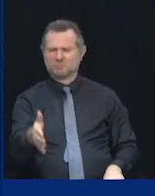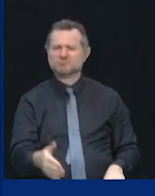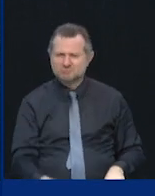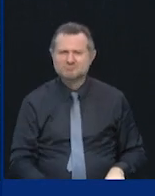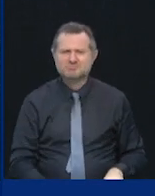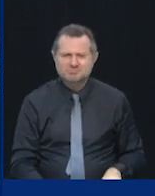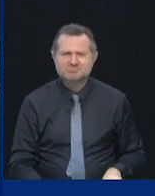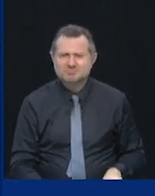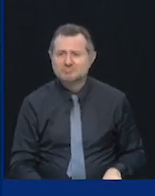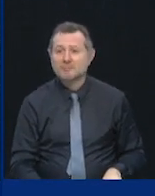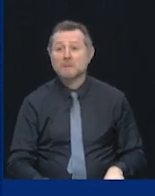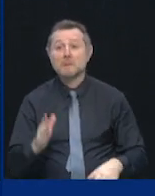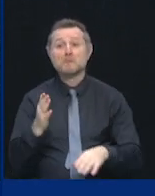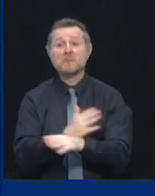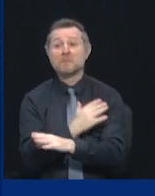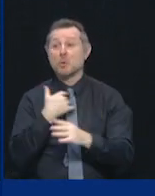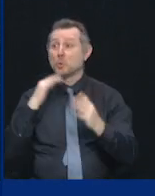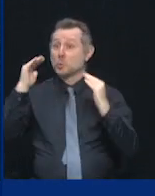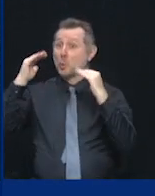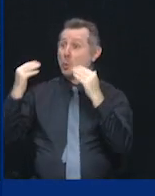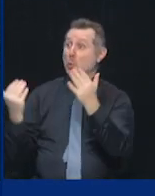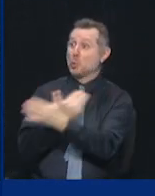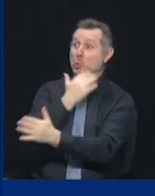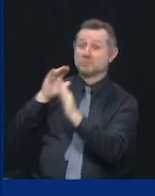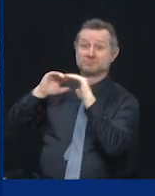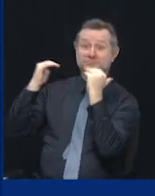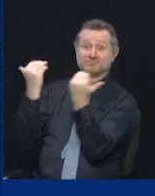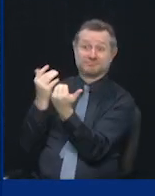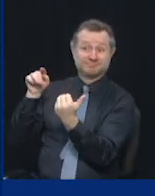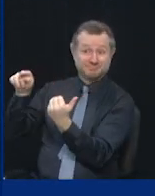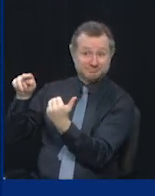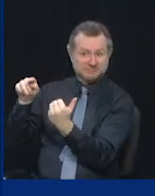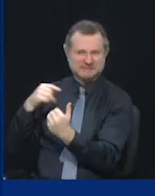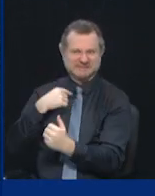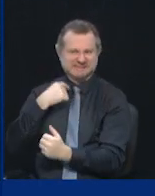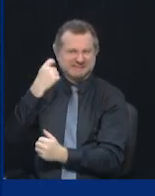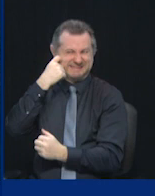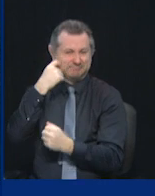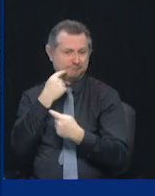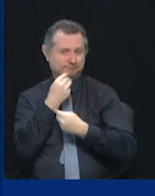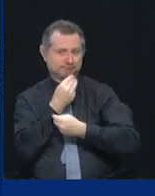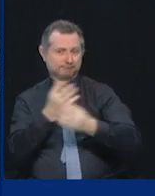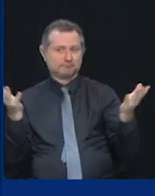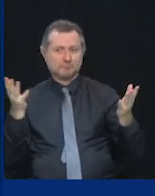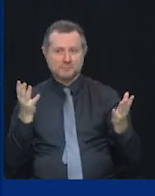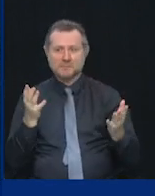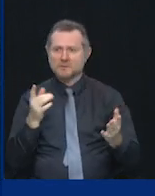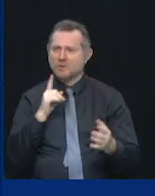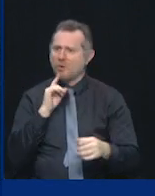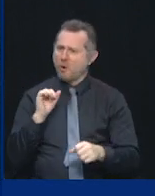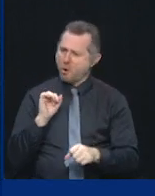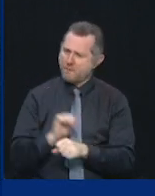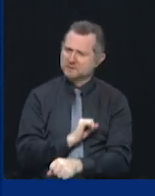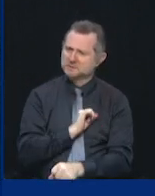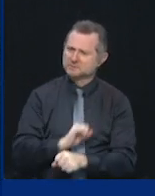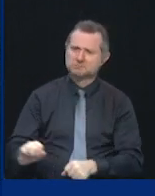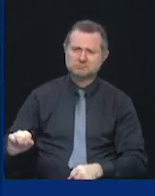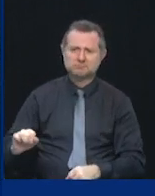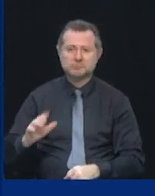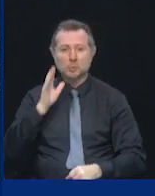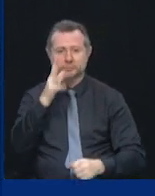Before we open the new arena, they have now clinched a playoff spot. Tickets will go on